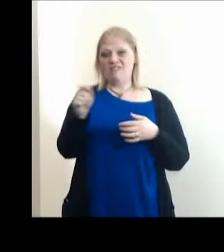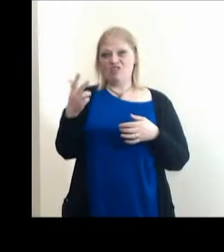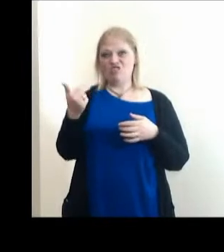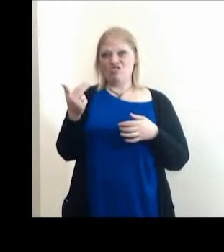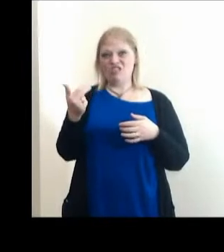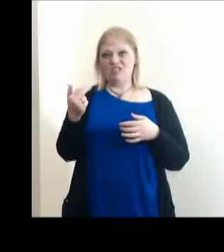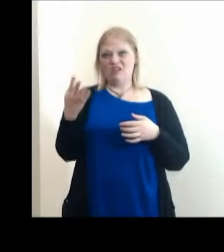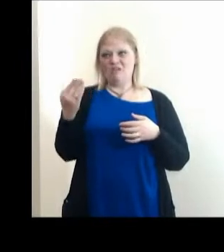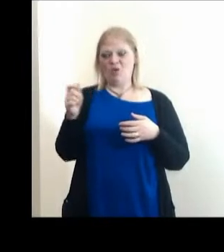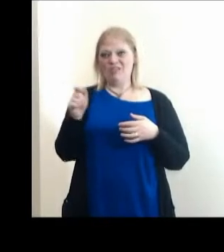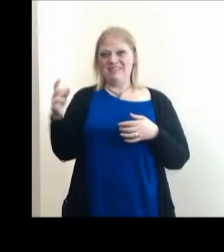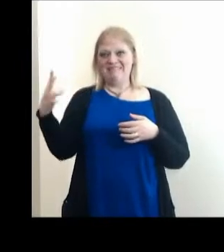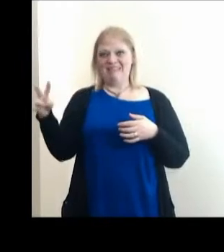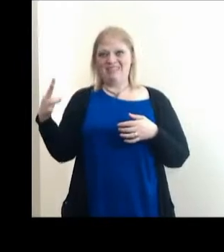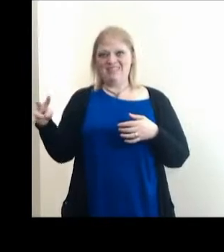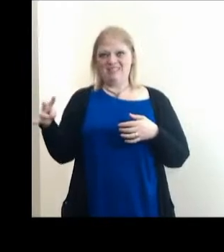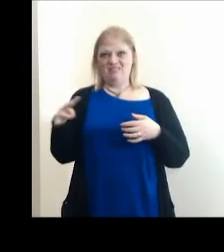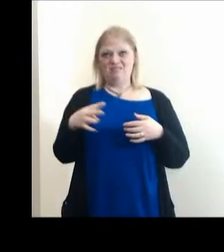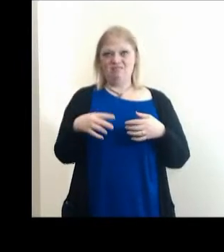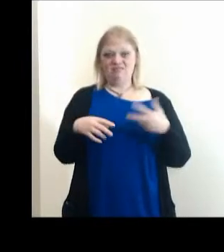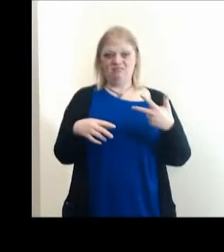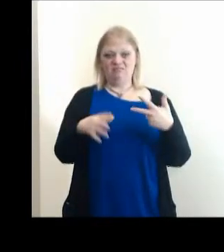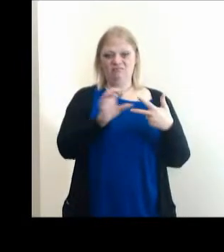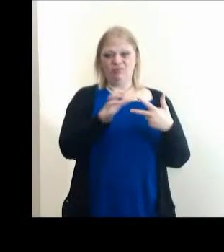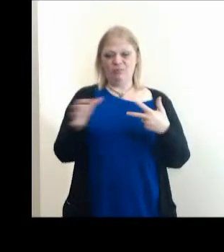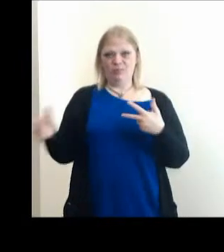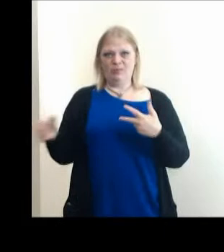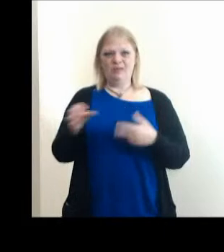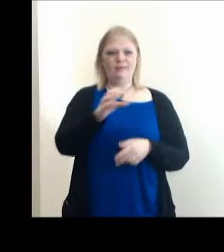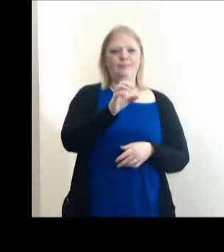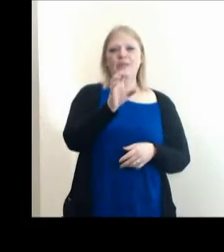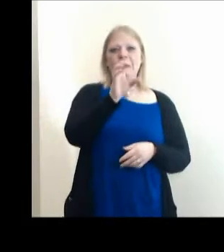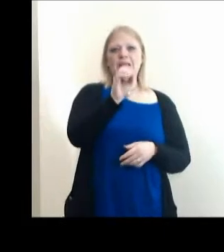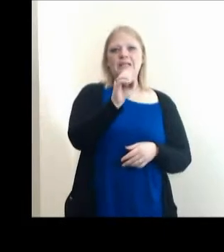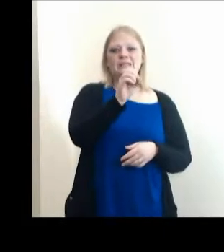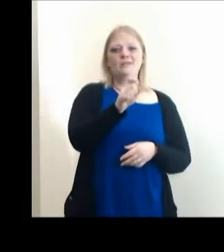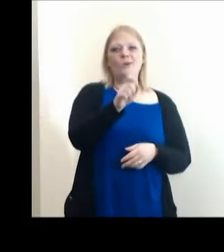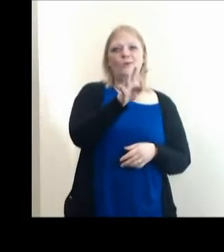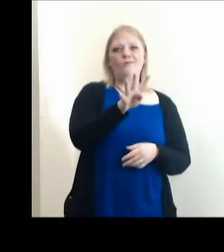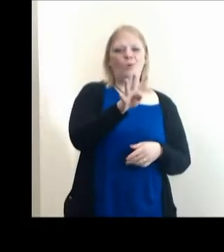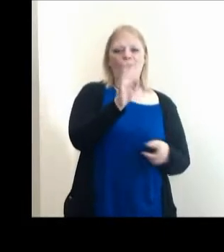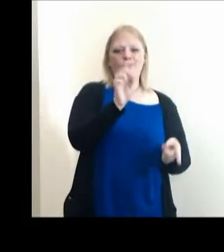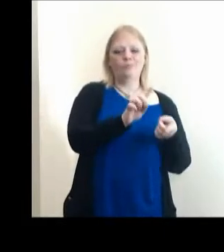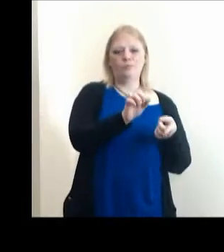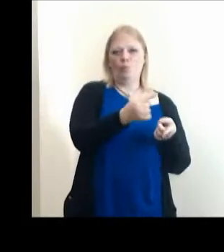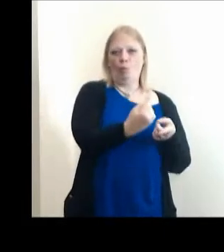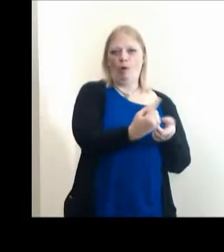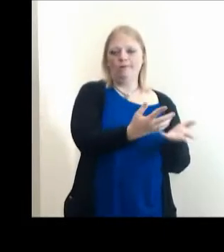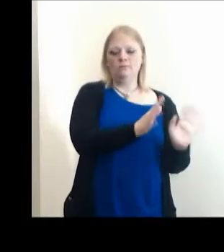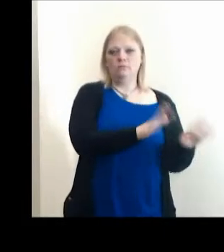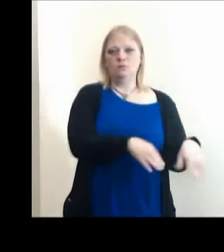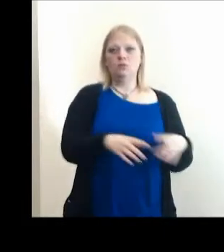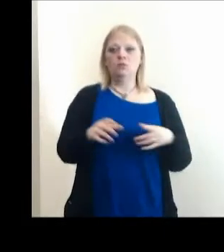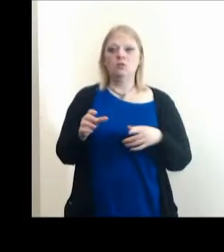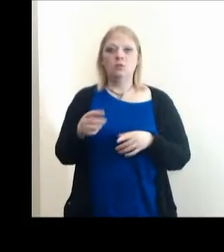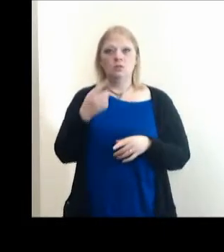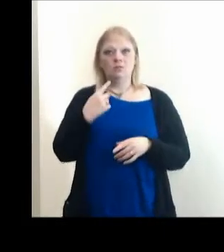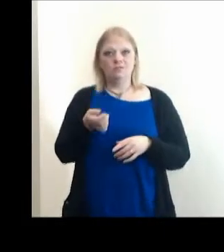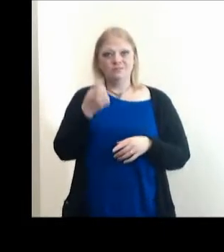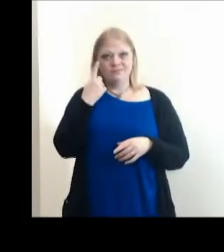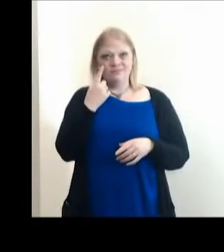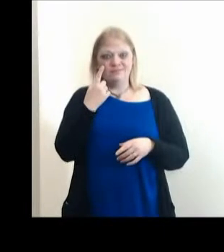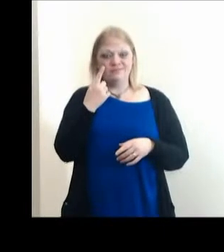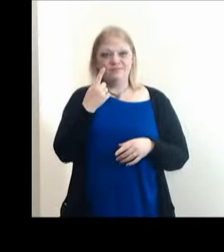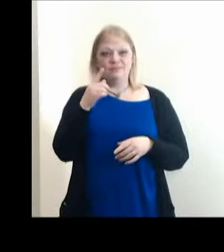13, and 14 to 17. And 0 to 4 had a decrease, but it was only one case. But you will note that the